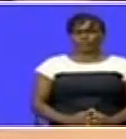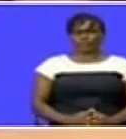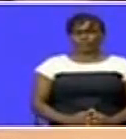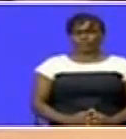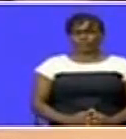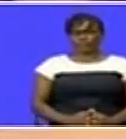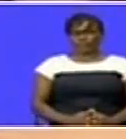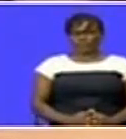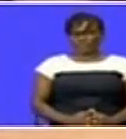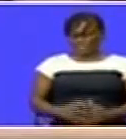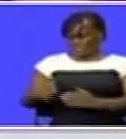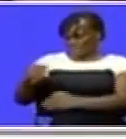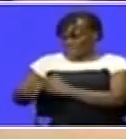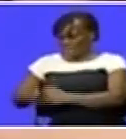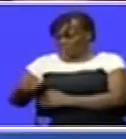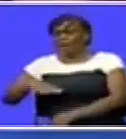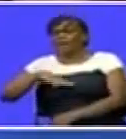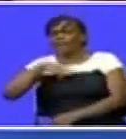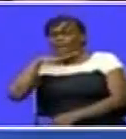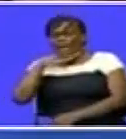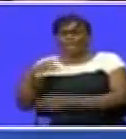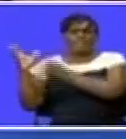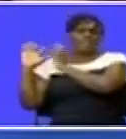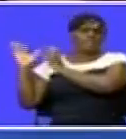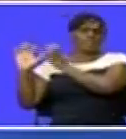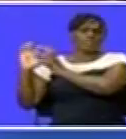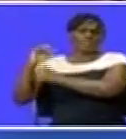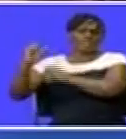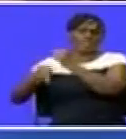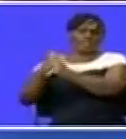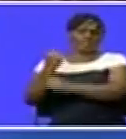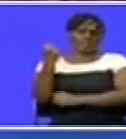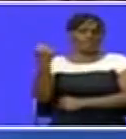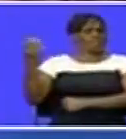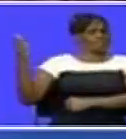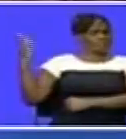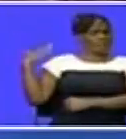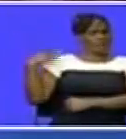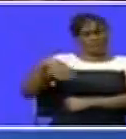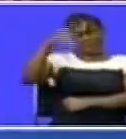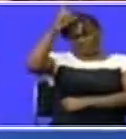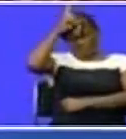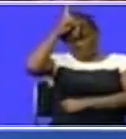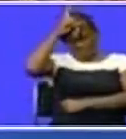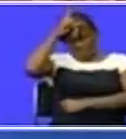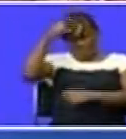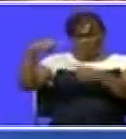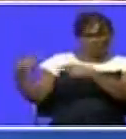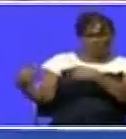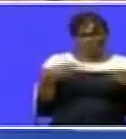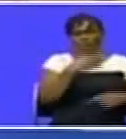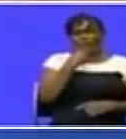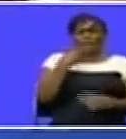When a close neighbor died at Bungale village in Kilifi some 5 years ago, the rural village was up in arms against this